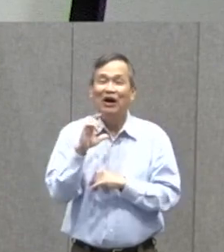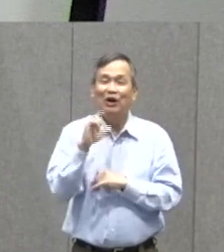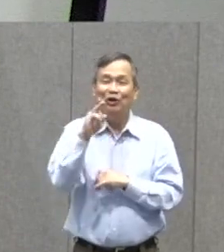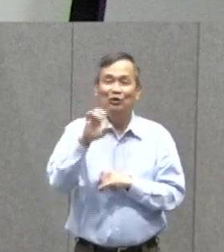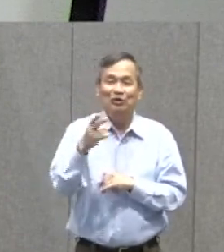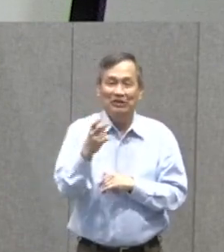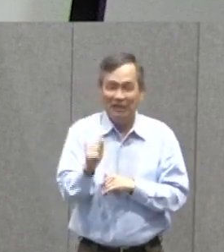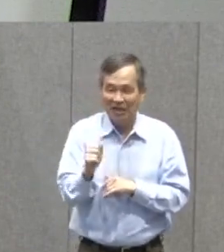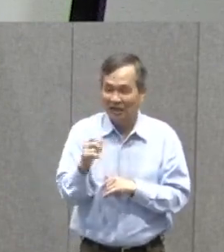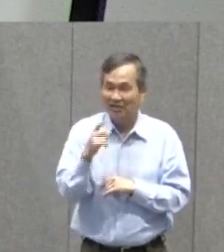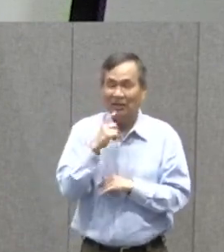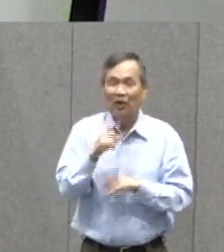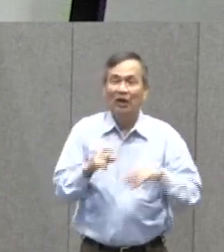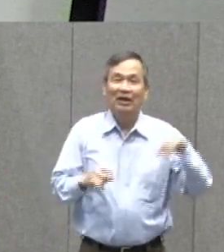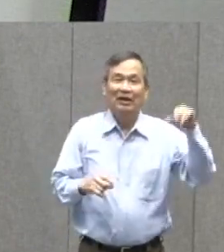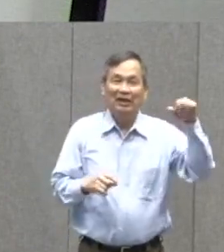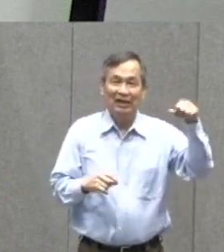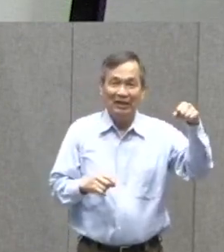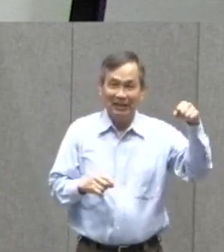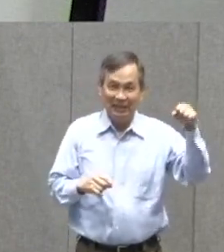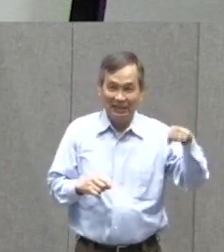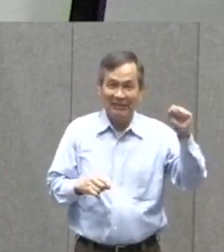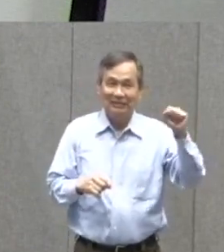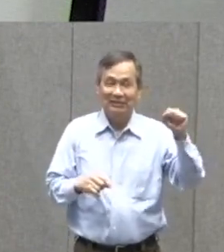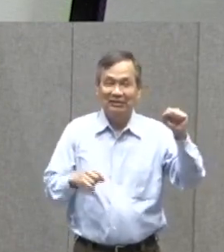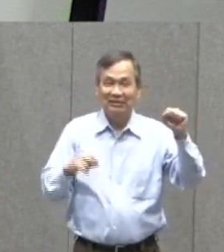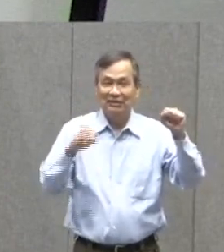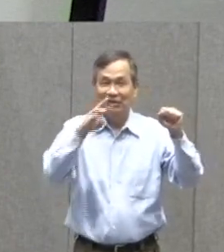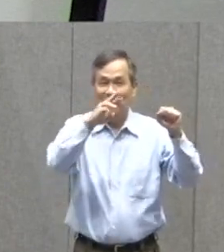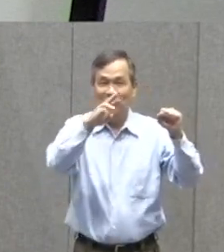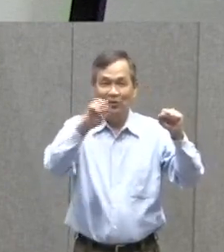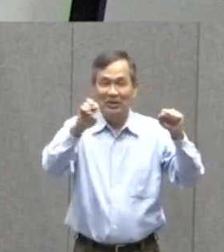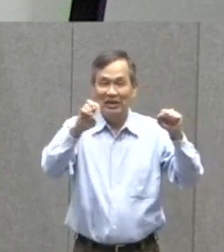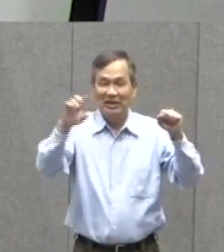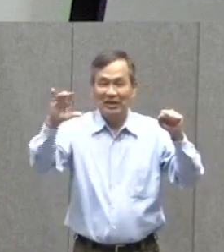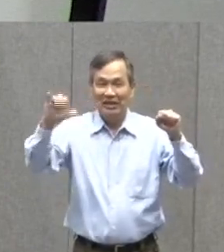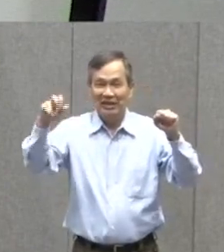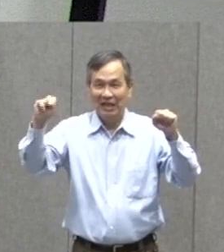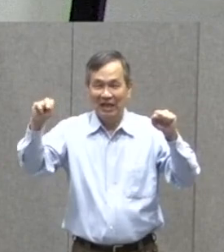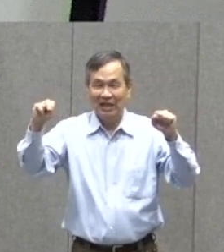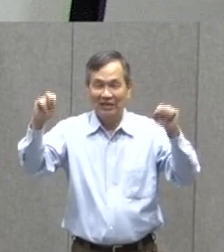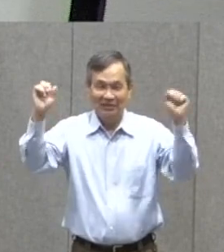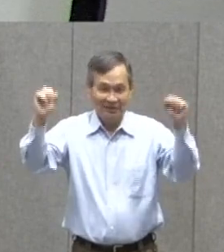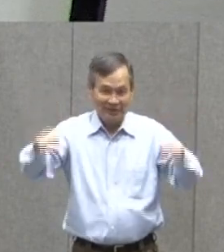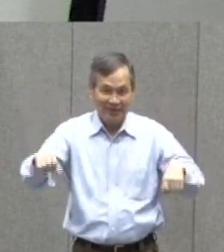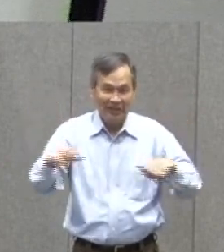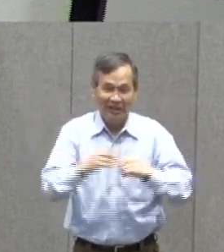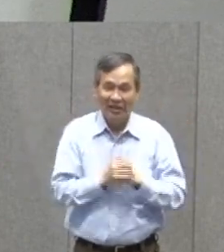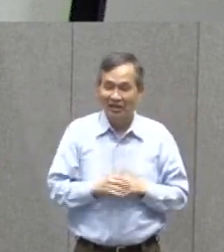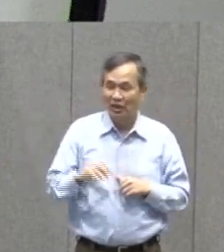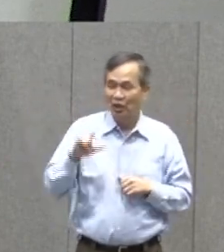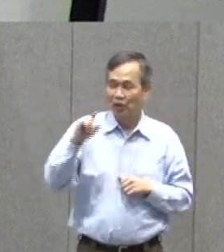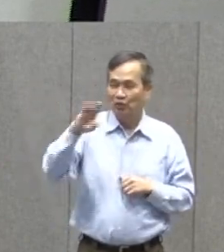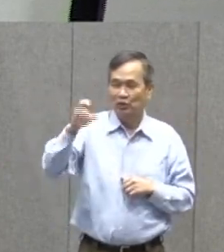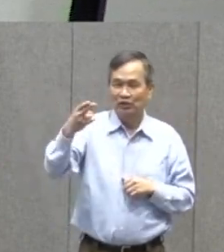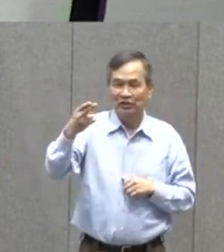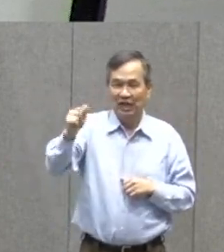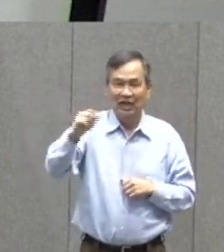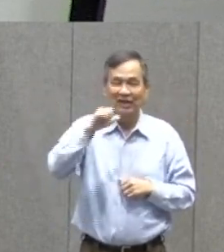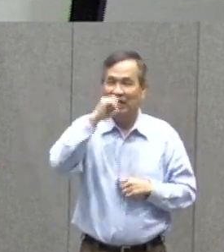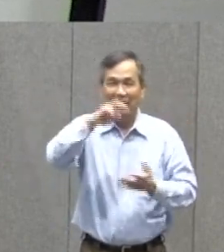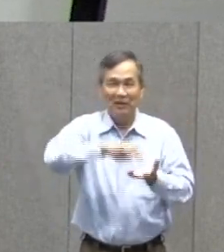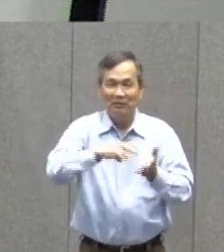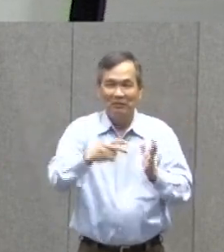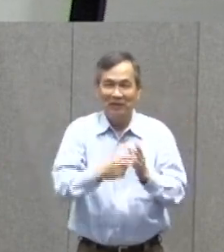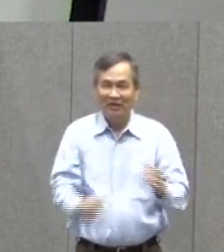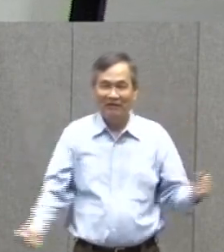puede. Yes, we can. When we say lucha, it doesn't mean a fight. Lucha means like a challenge, similar to a